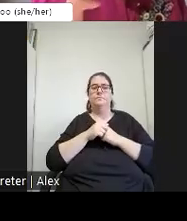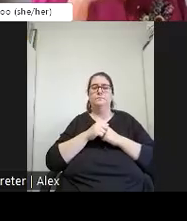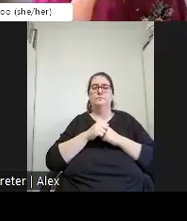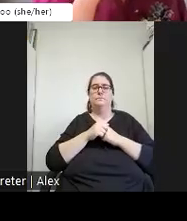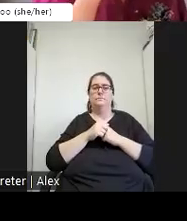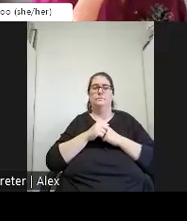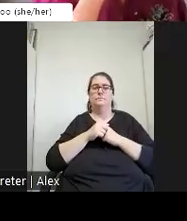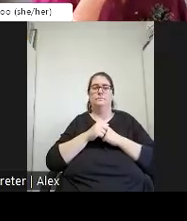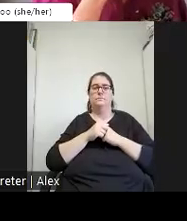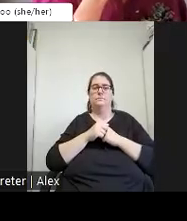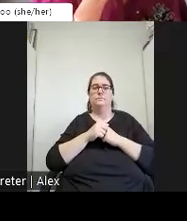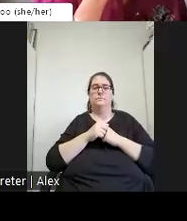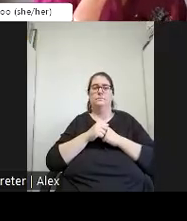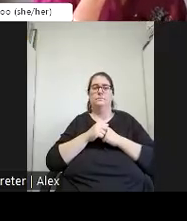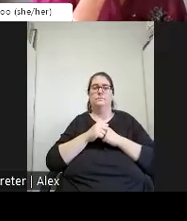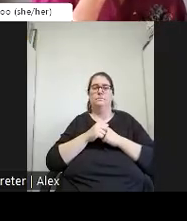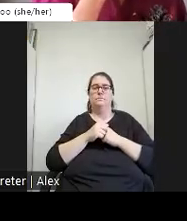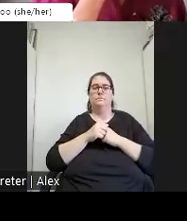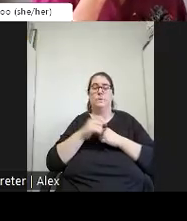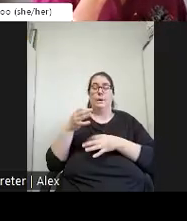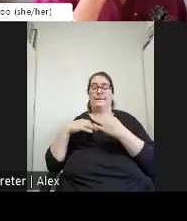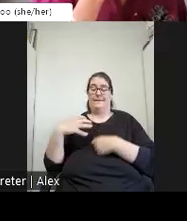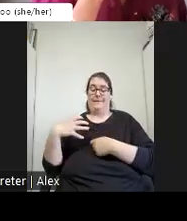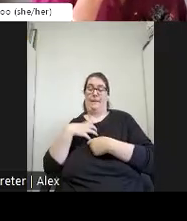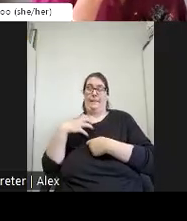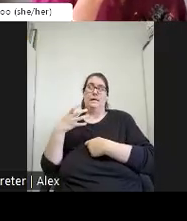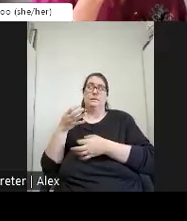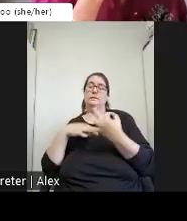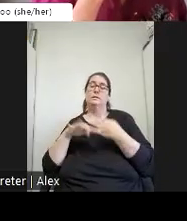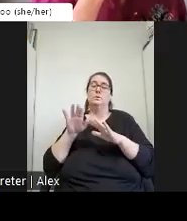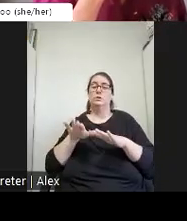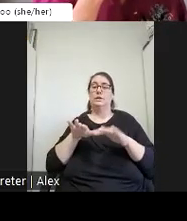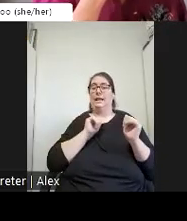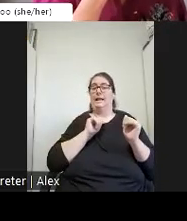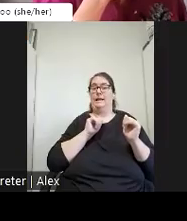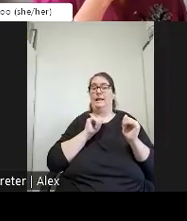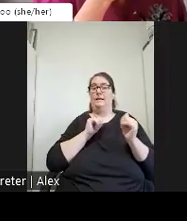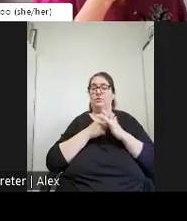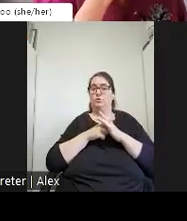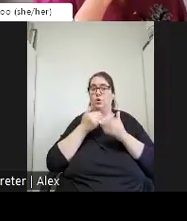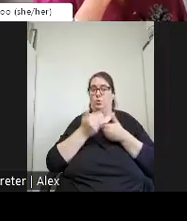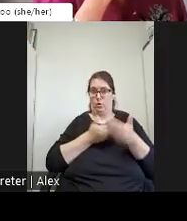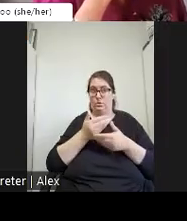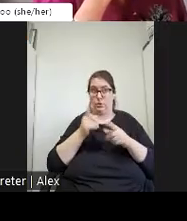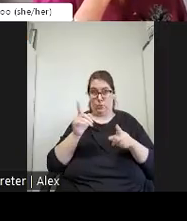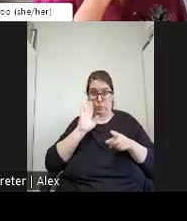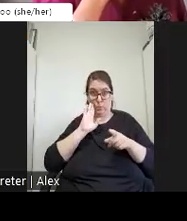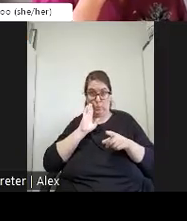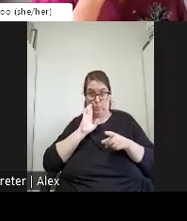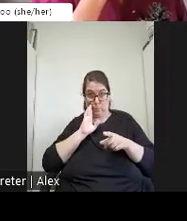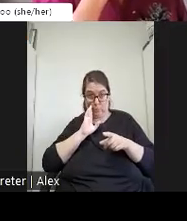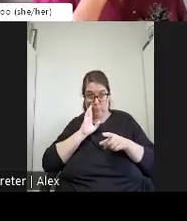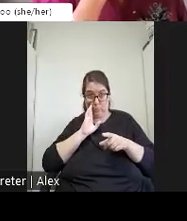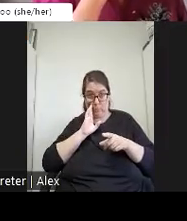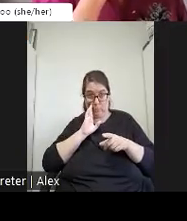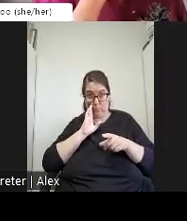of making the complaint, they decide to leave. And start a process. Are you planning to start some kind